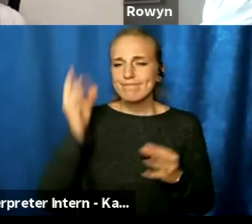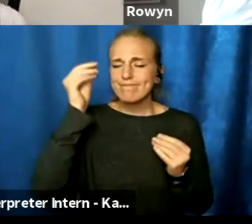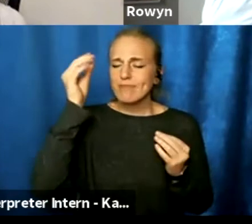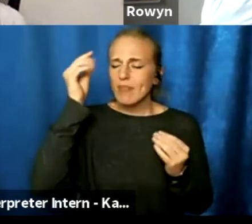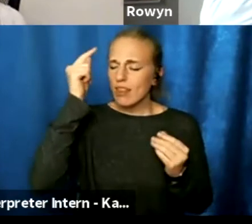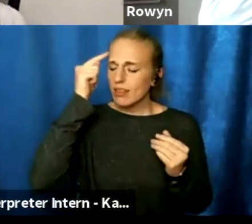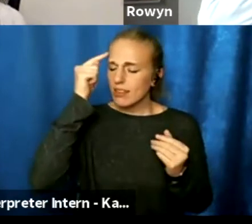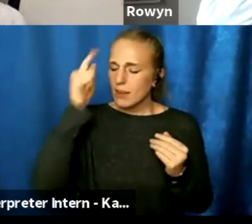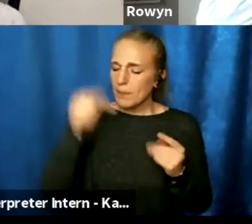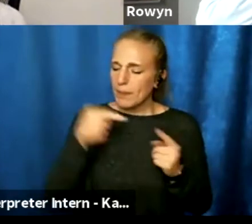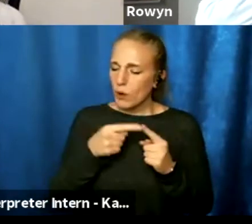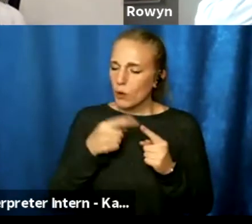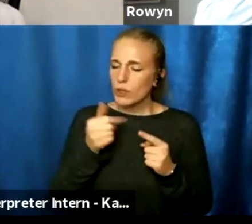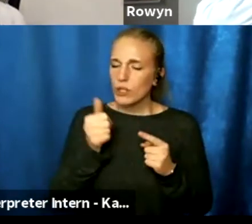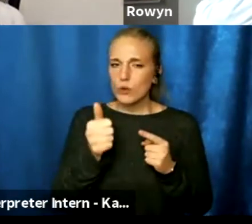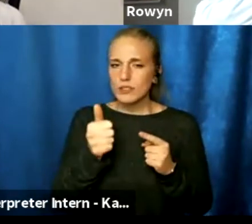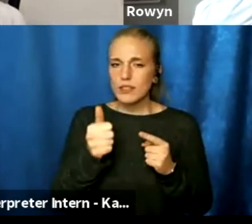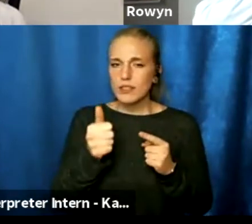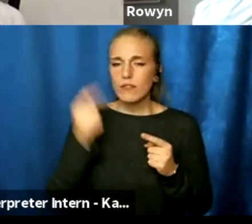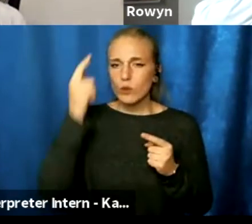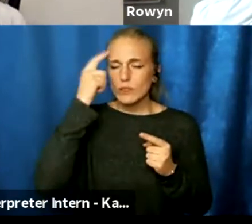I'll ring the chimes